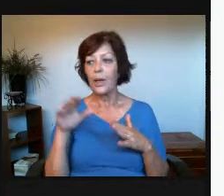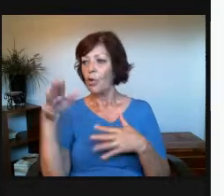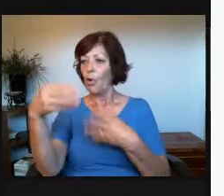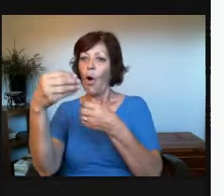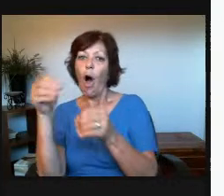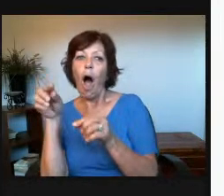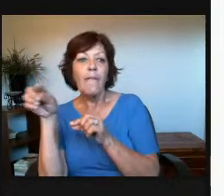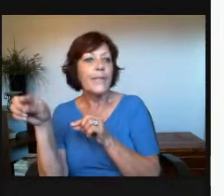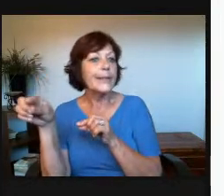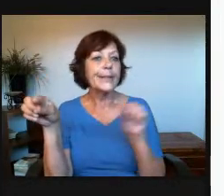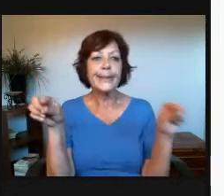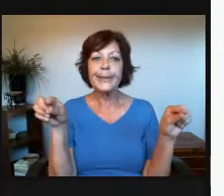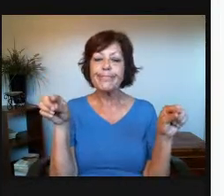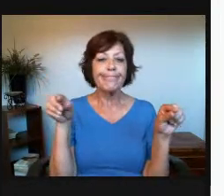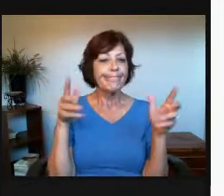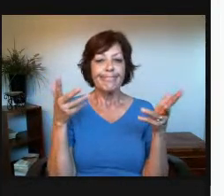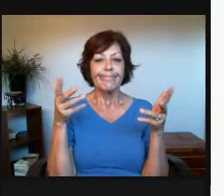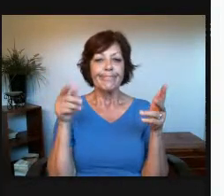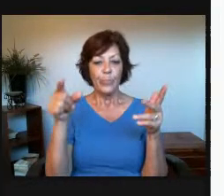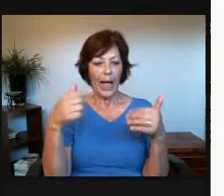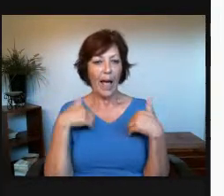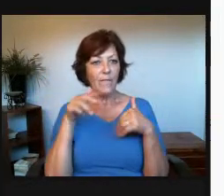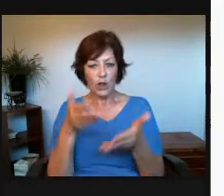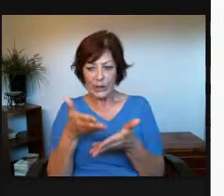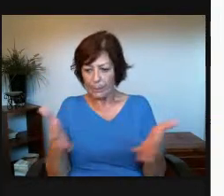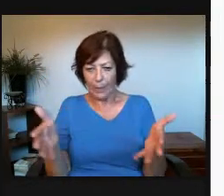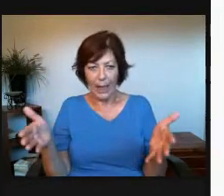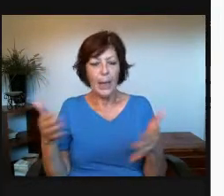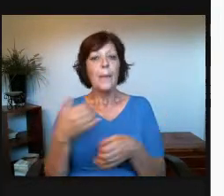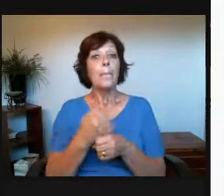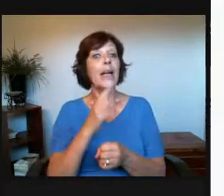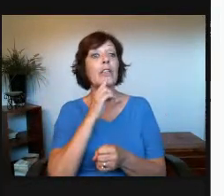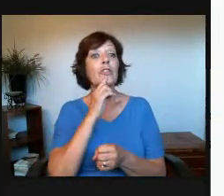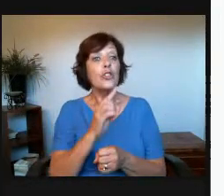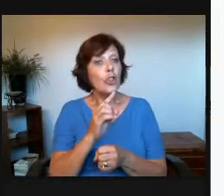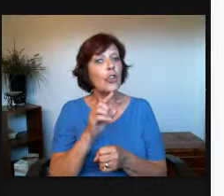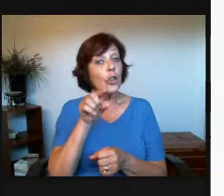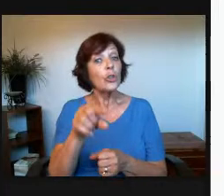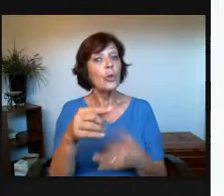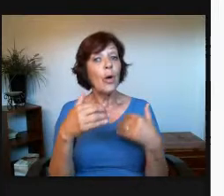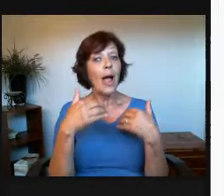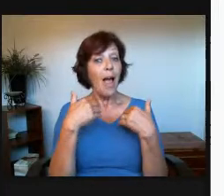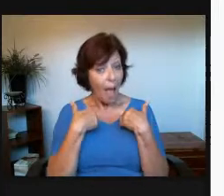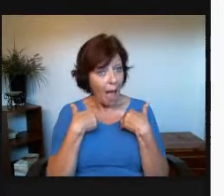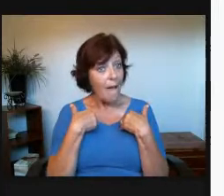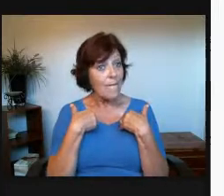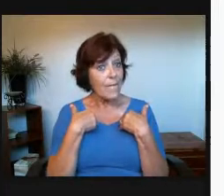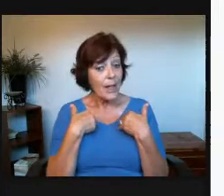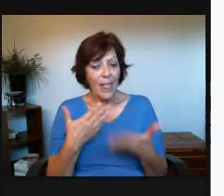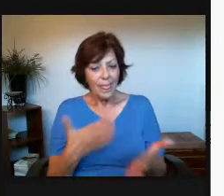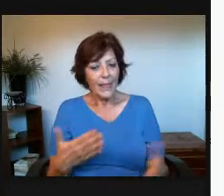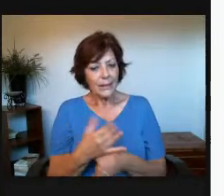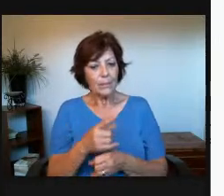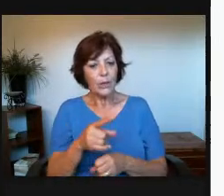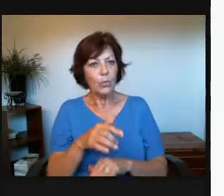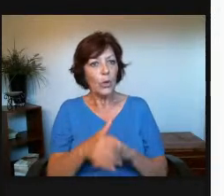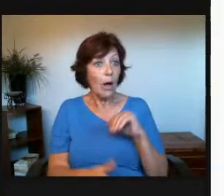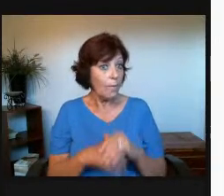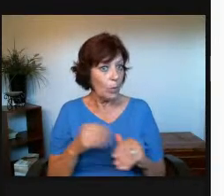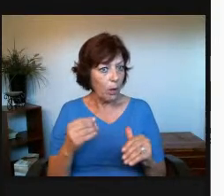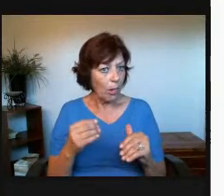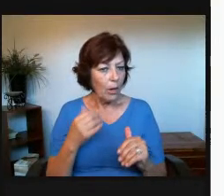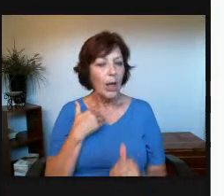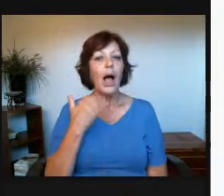you have your supplies, making sure that you have those things that make you comfortable. I